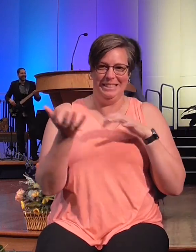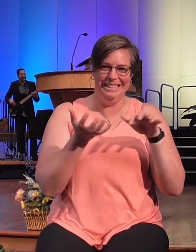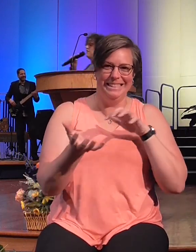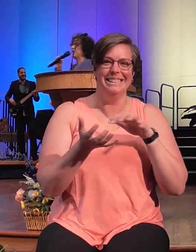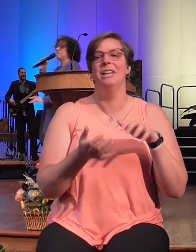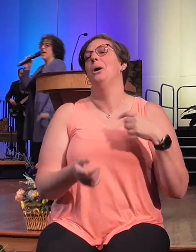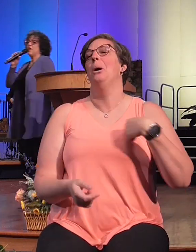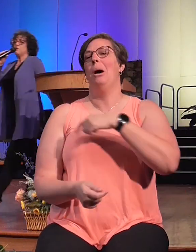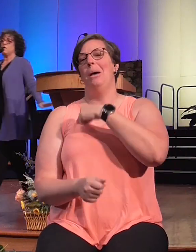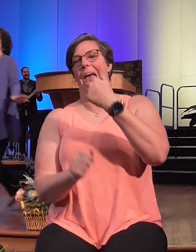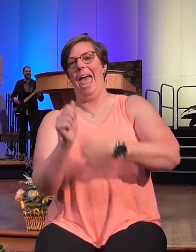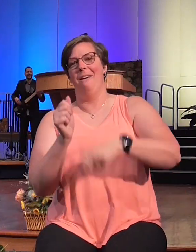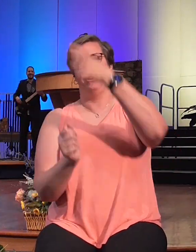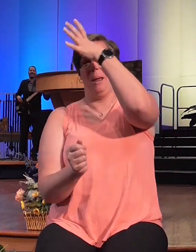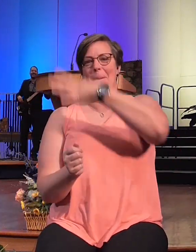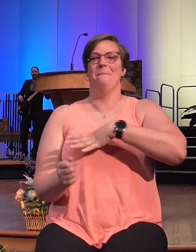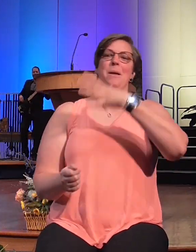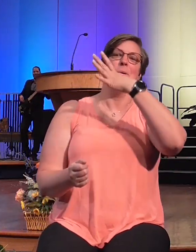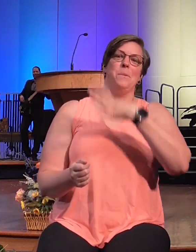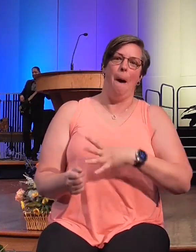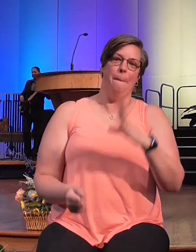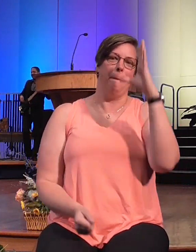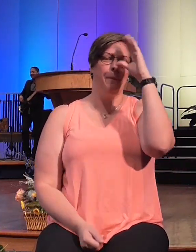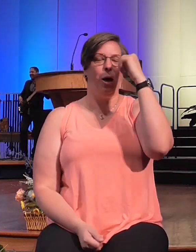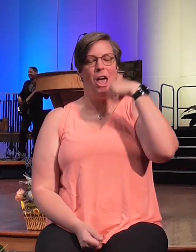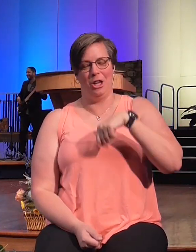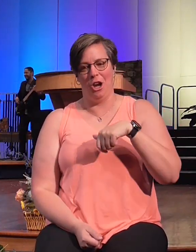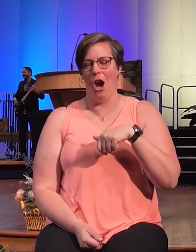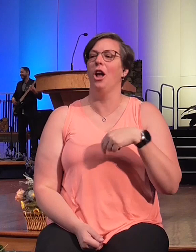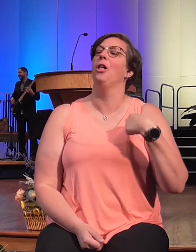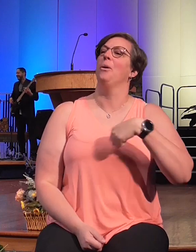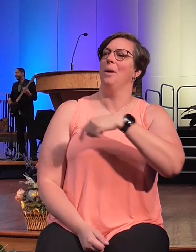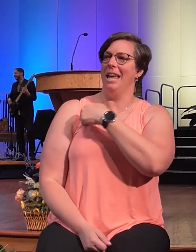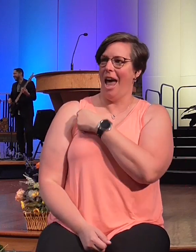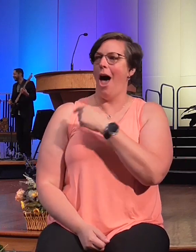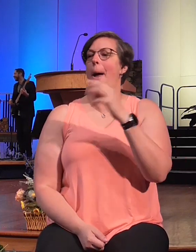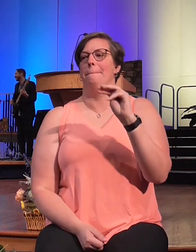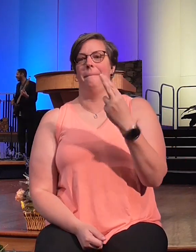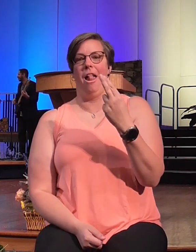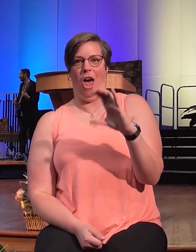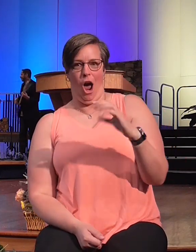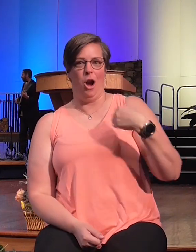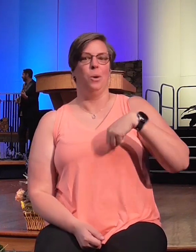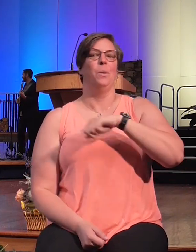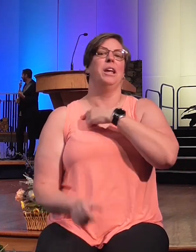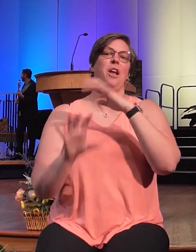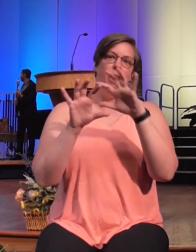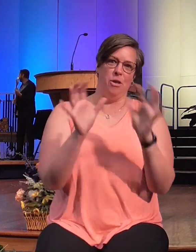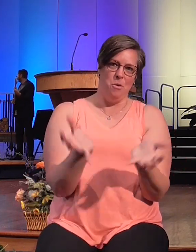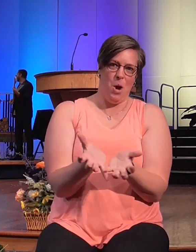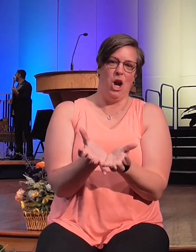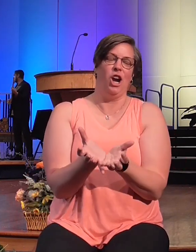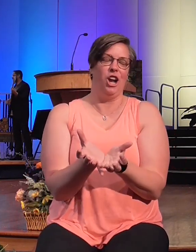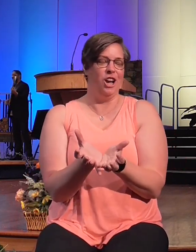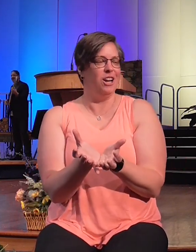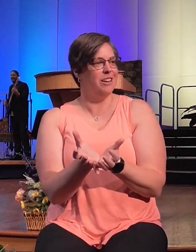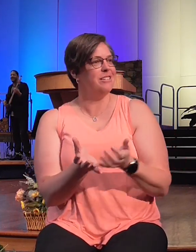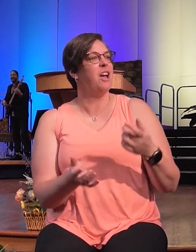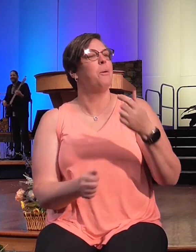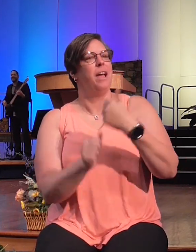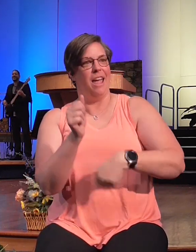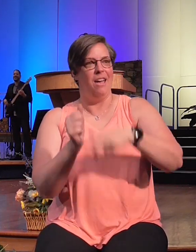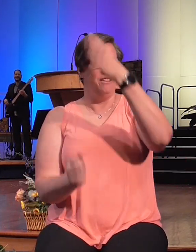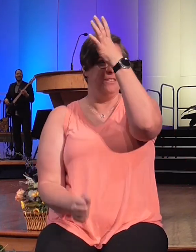are every man and woman, every boy and girl. We are Mile High, we are the world. We